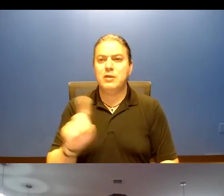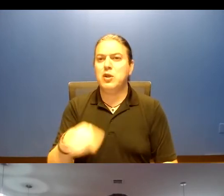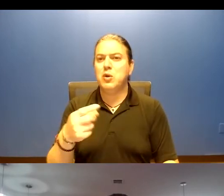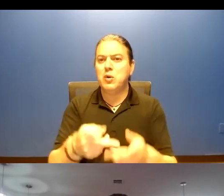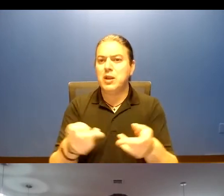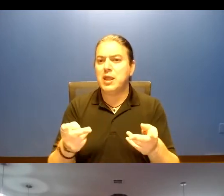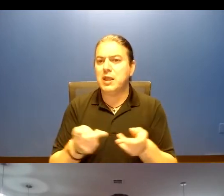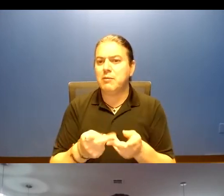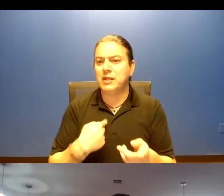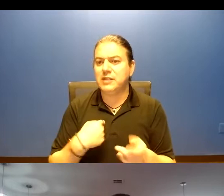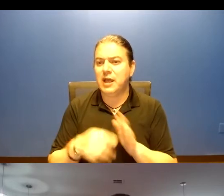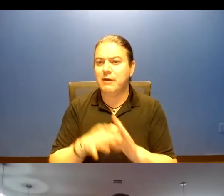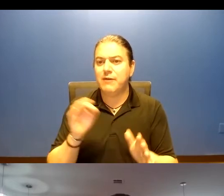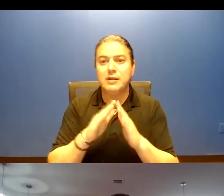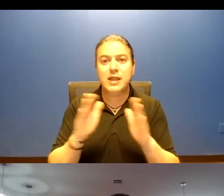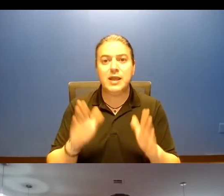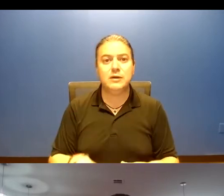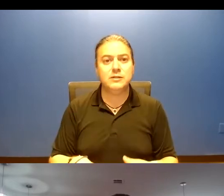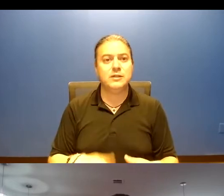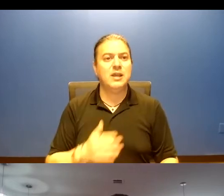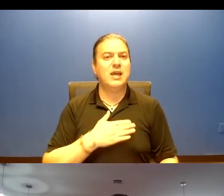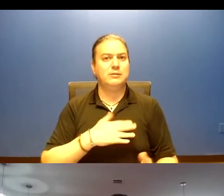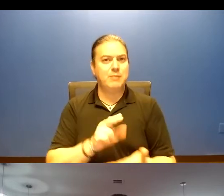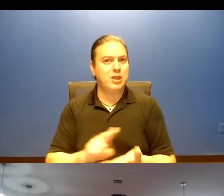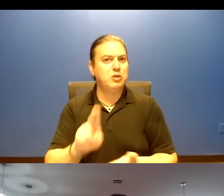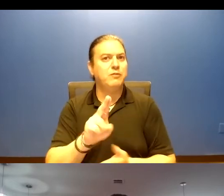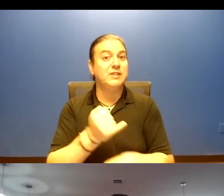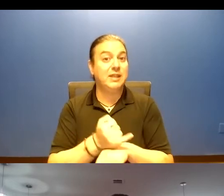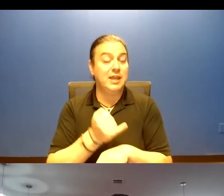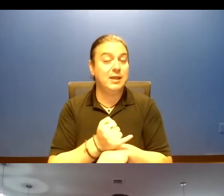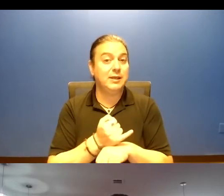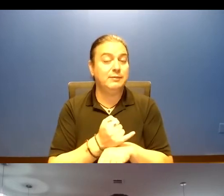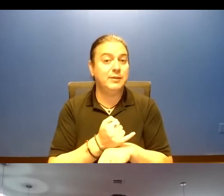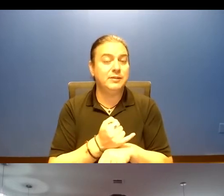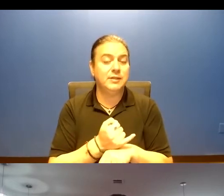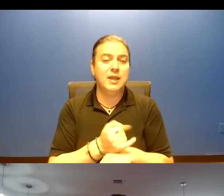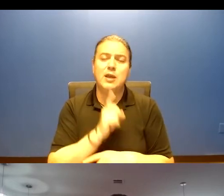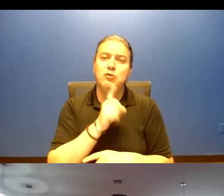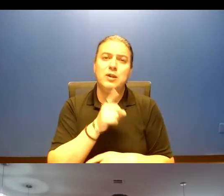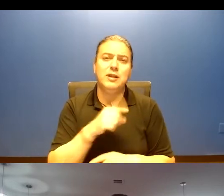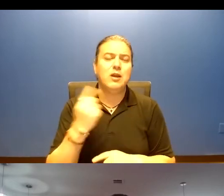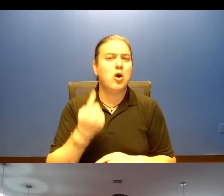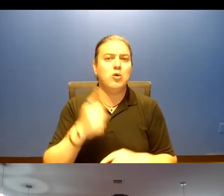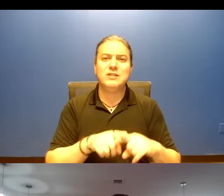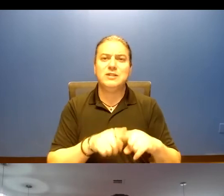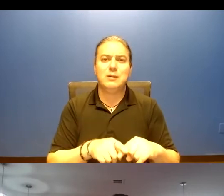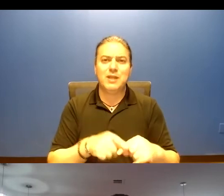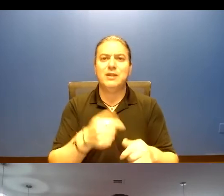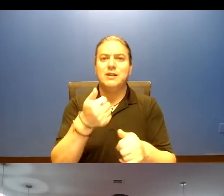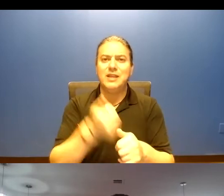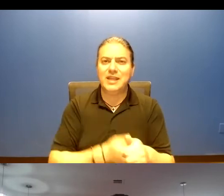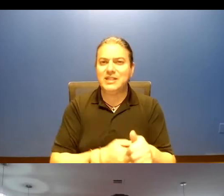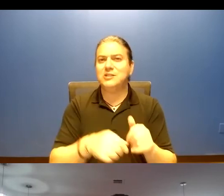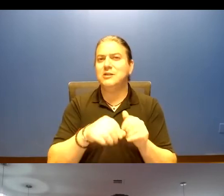housing is on my university campus. And it always depended on each semester on my